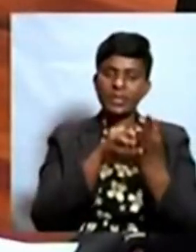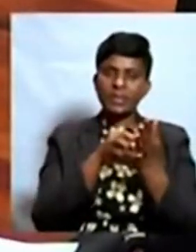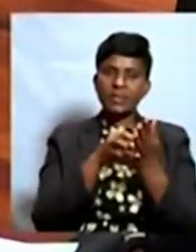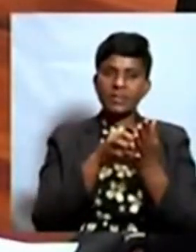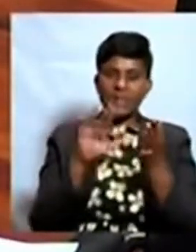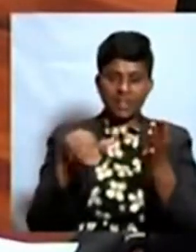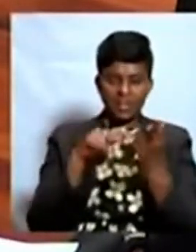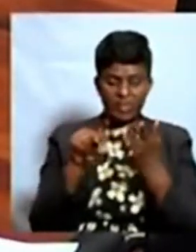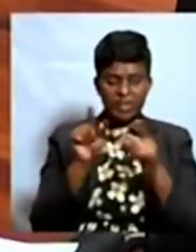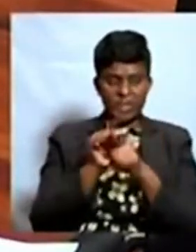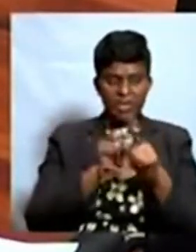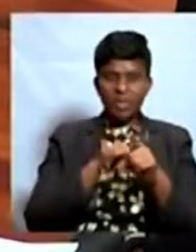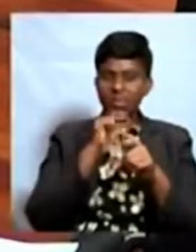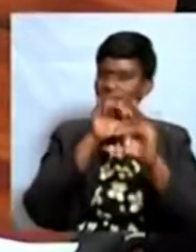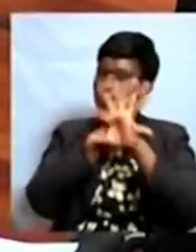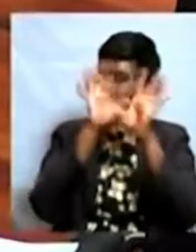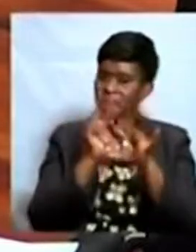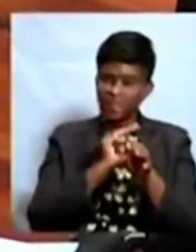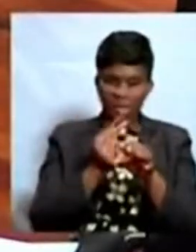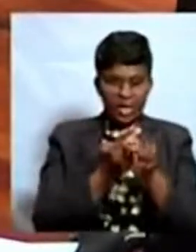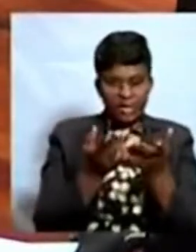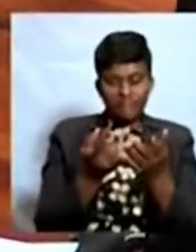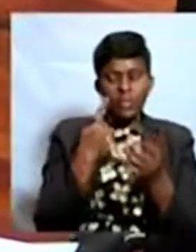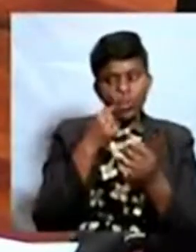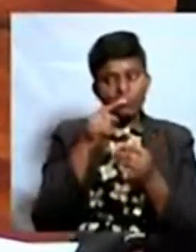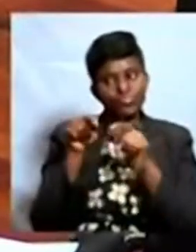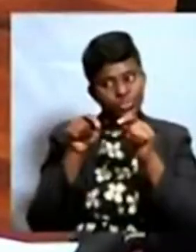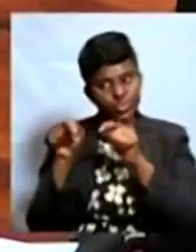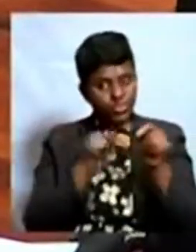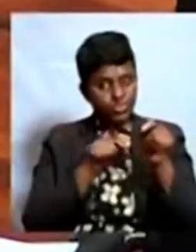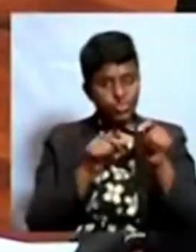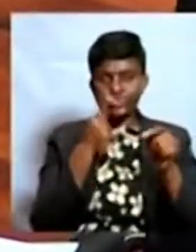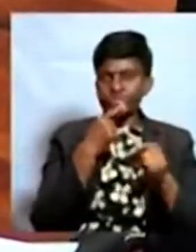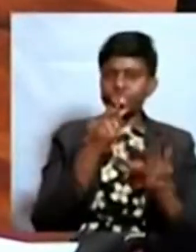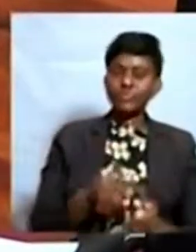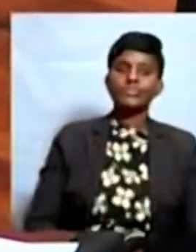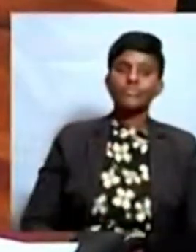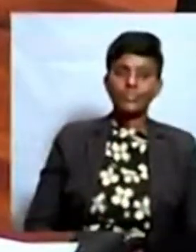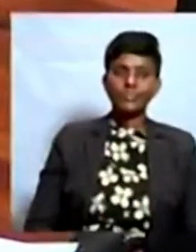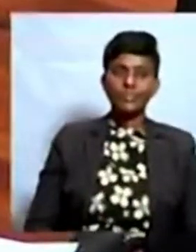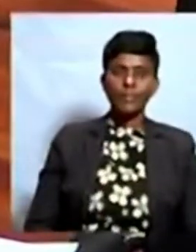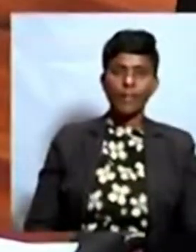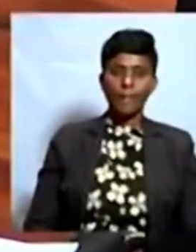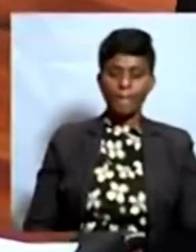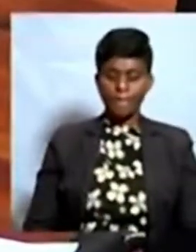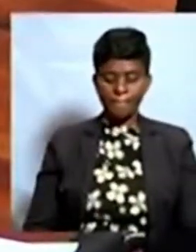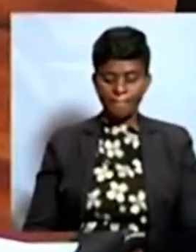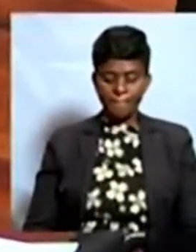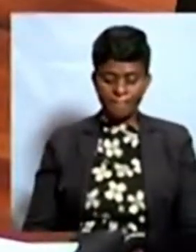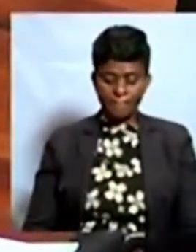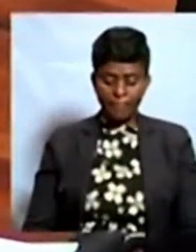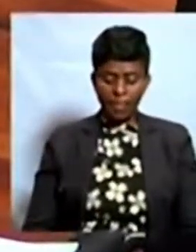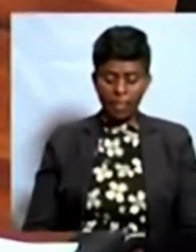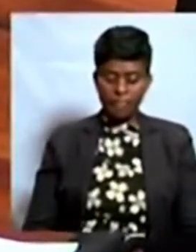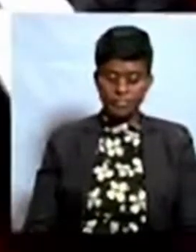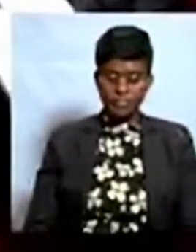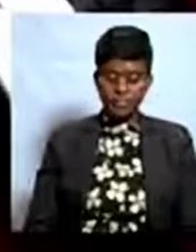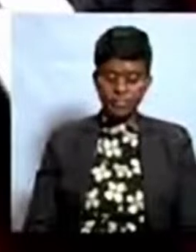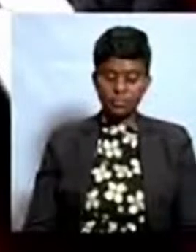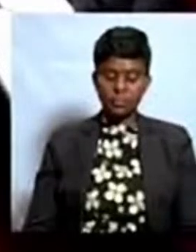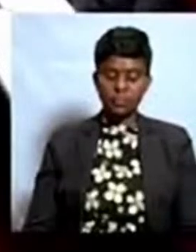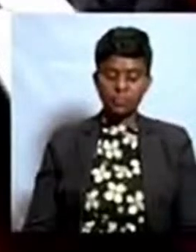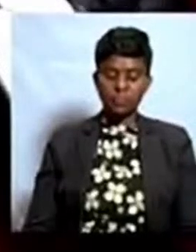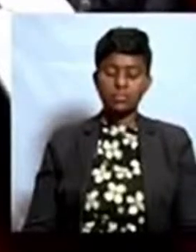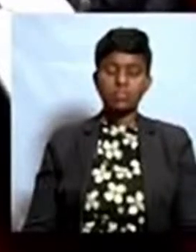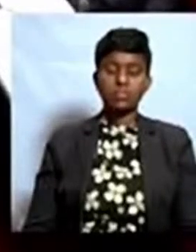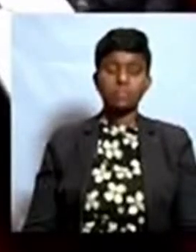last week and it was not very clear to us. So please clarify to us. Thank you. You may proceed to respond, PS.